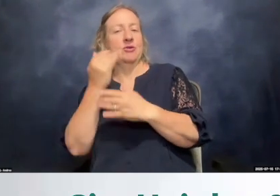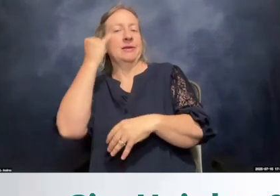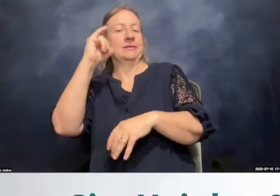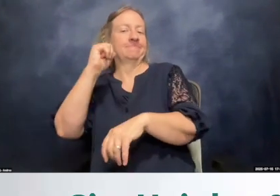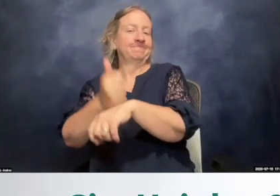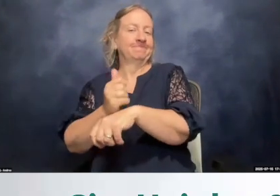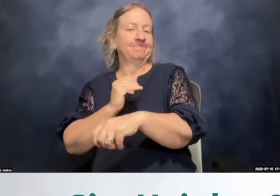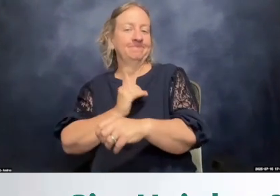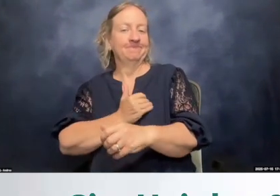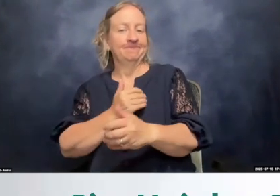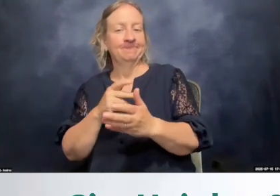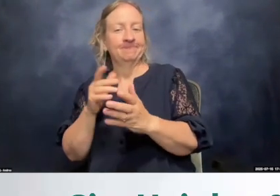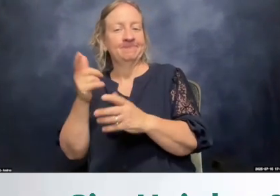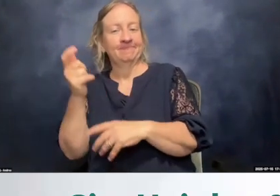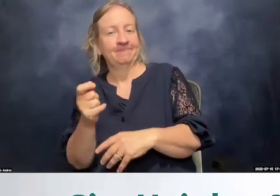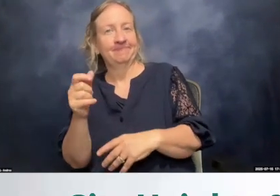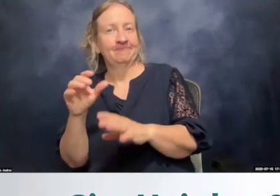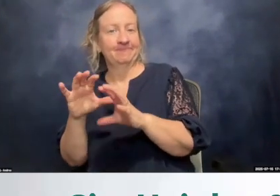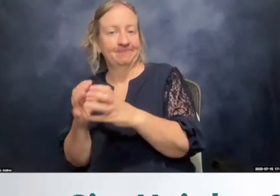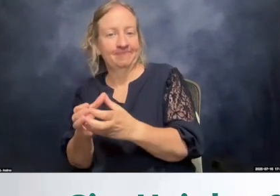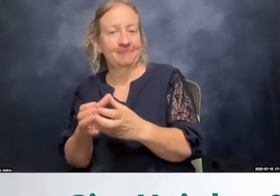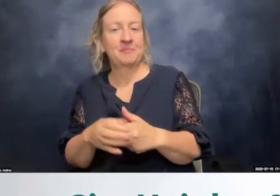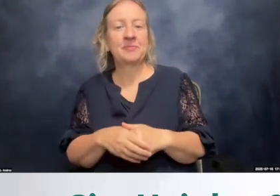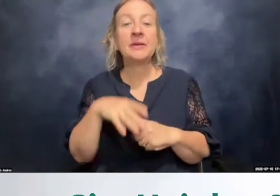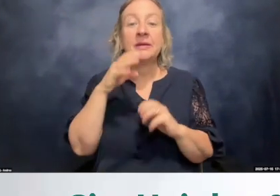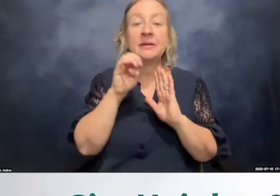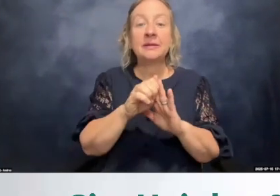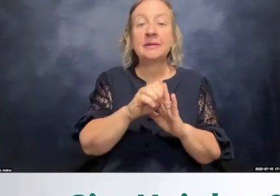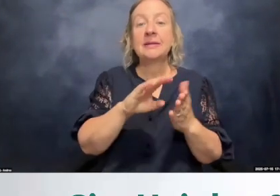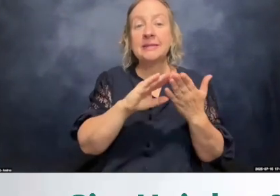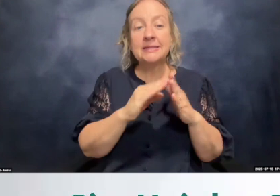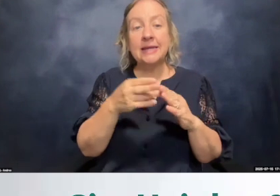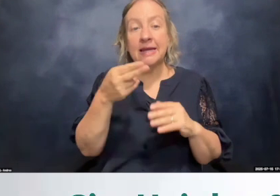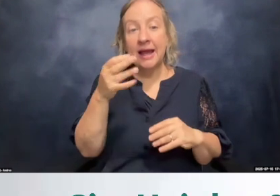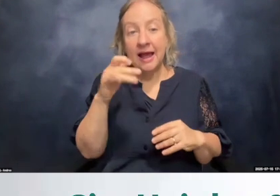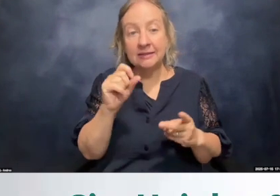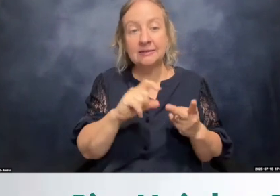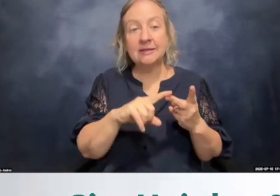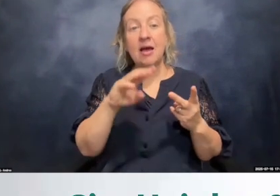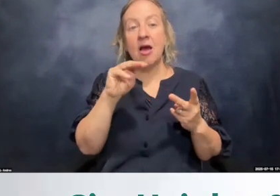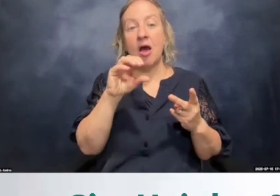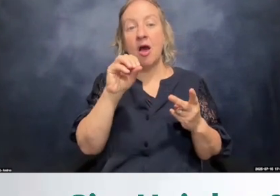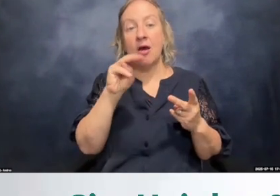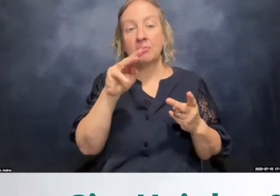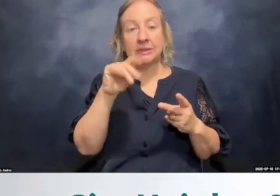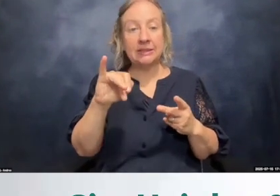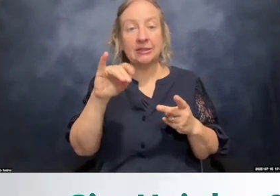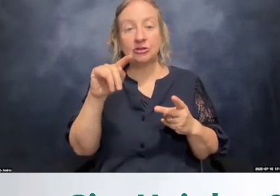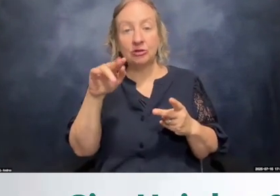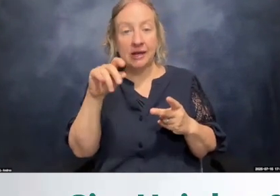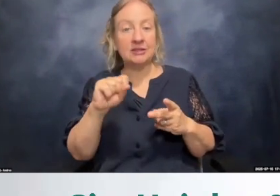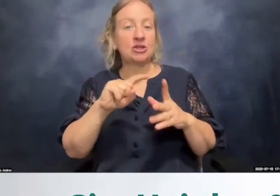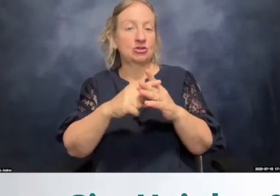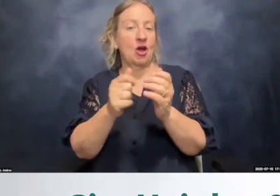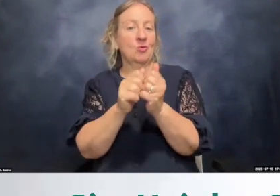City Heights and Omnitrans both started with planning grants and later secured full step implementation grants. Others